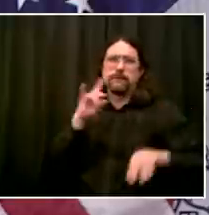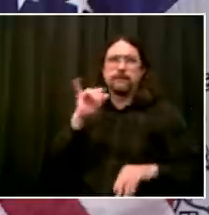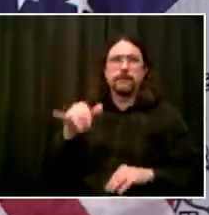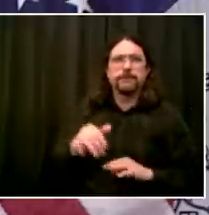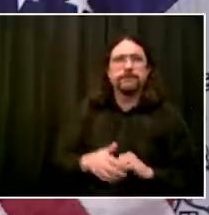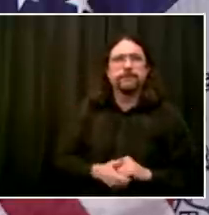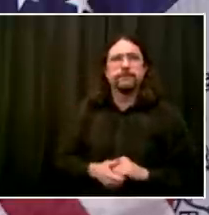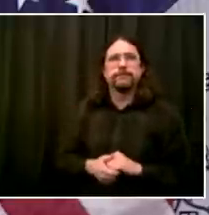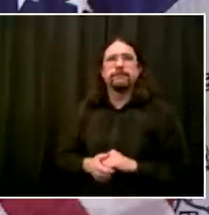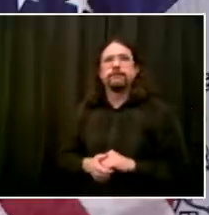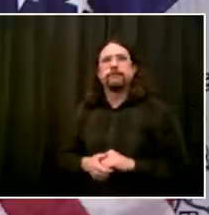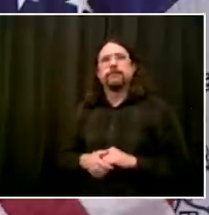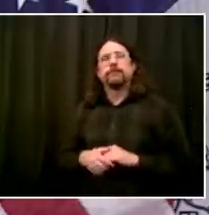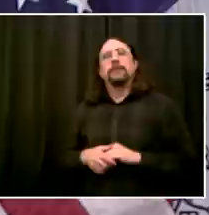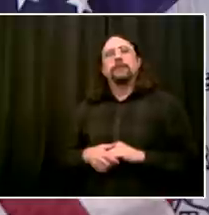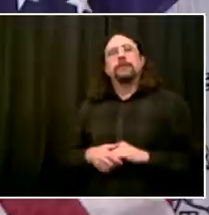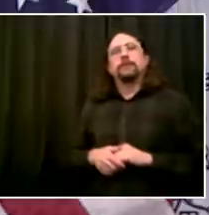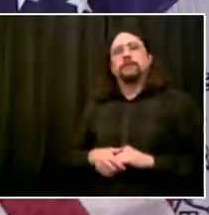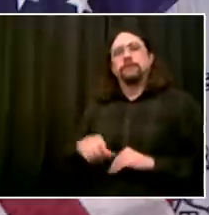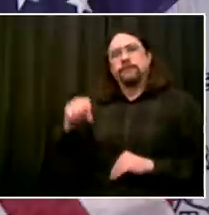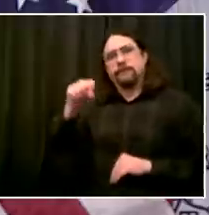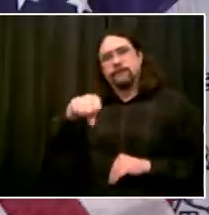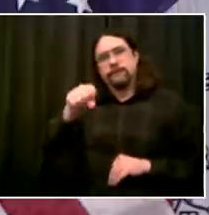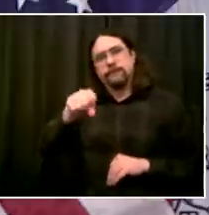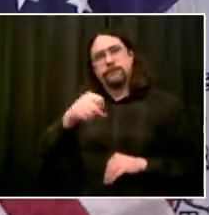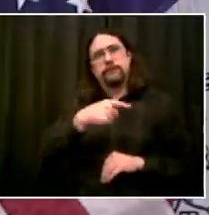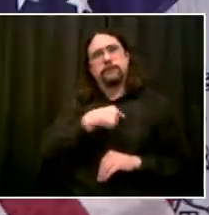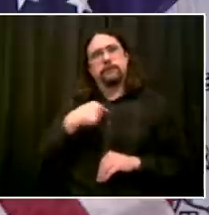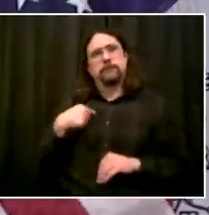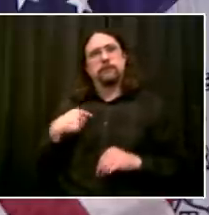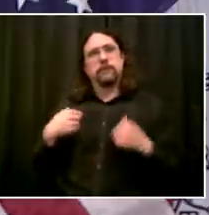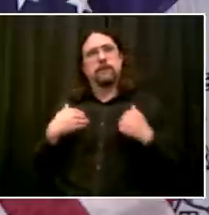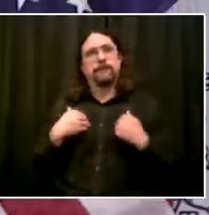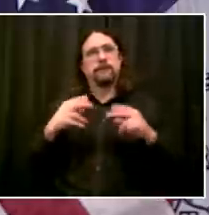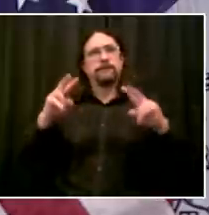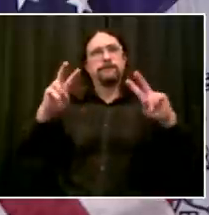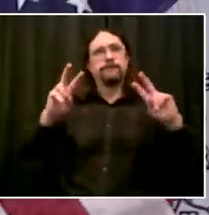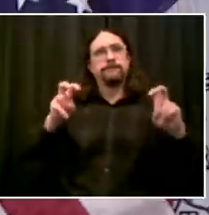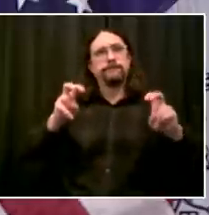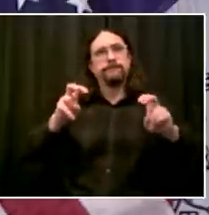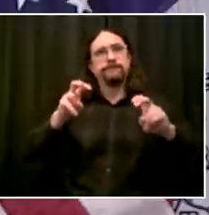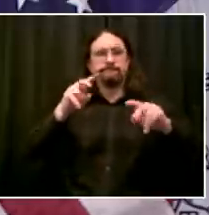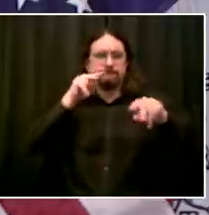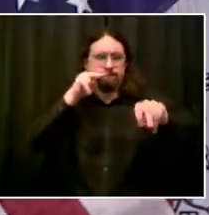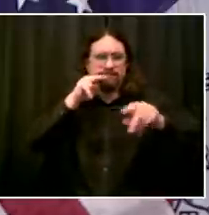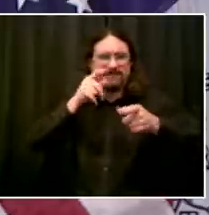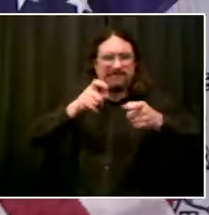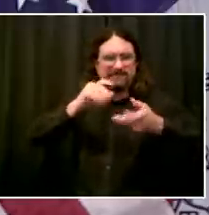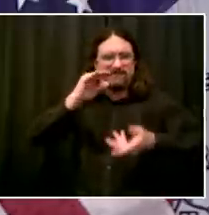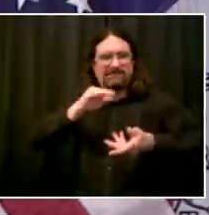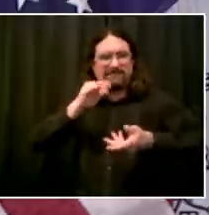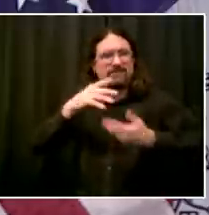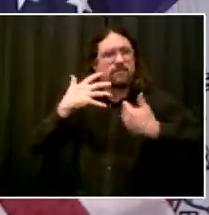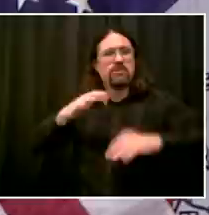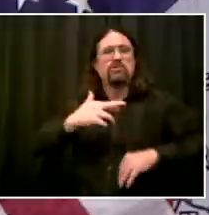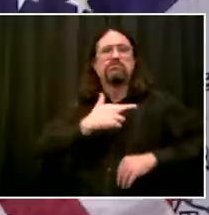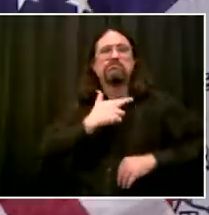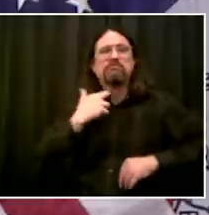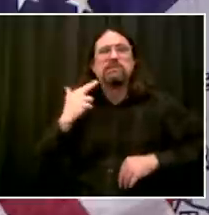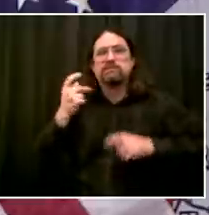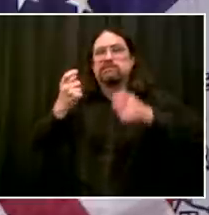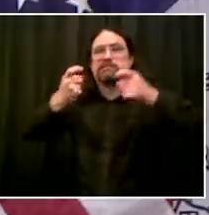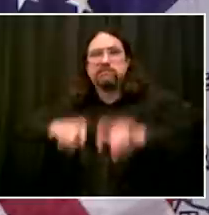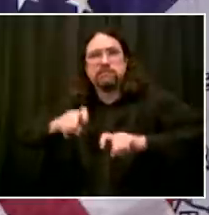very sharp, tight version of that. Very clear ability to turn on and off restrictions quickly if needed.